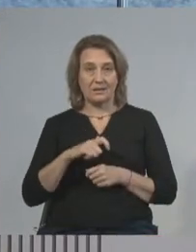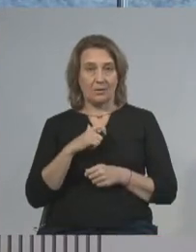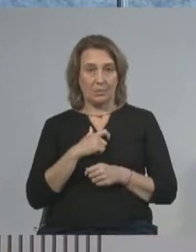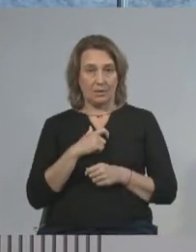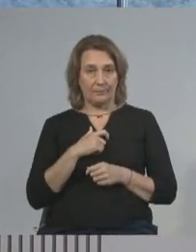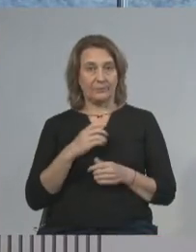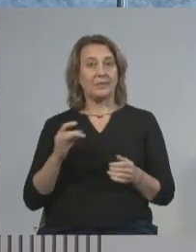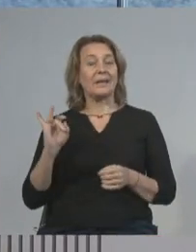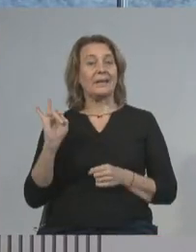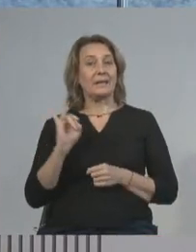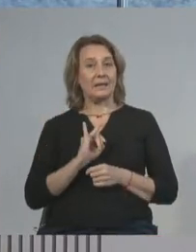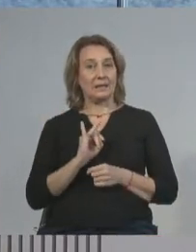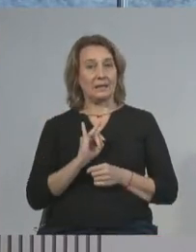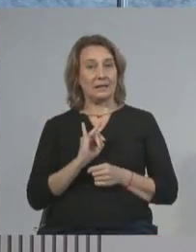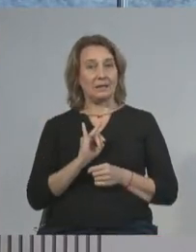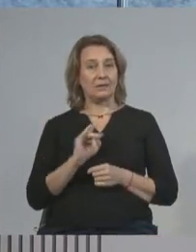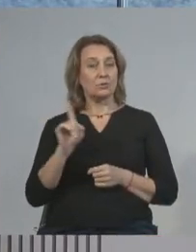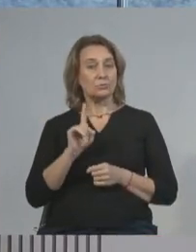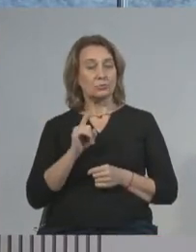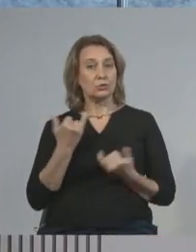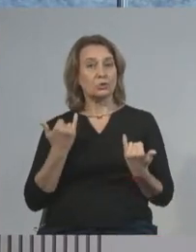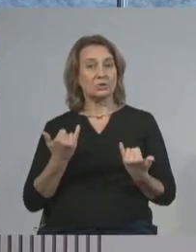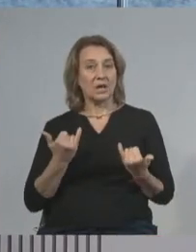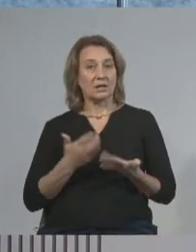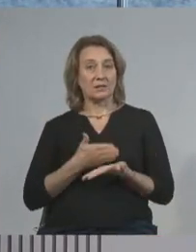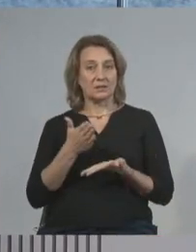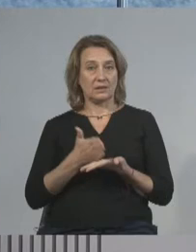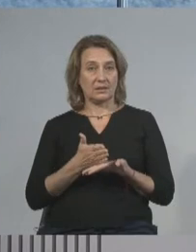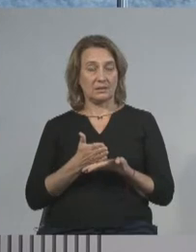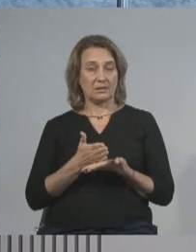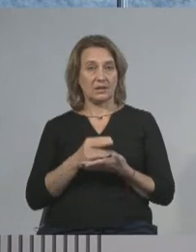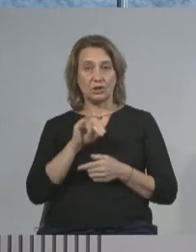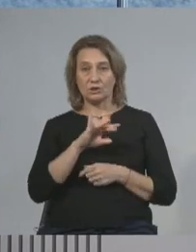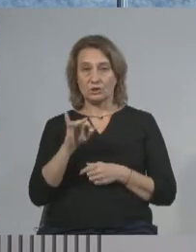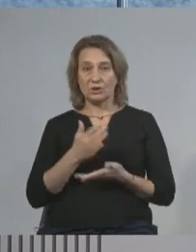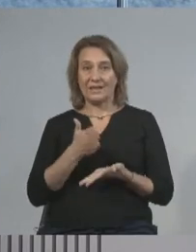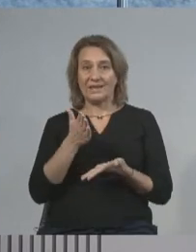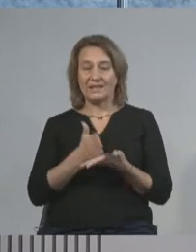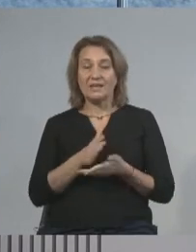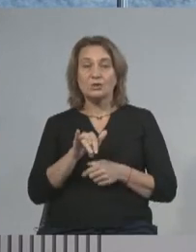media office but now the media business is quite diverse